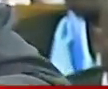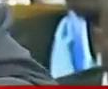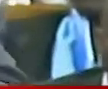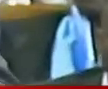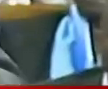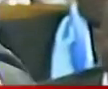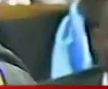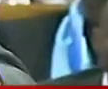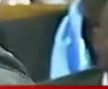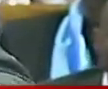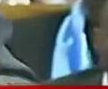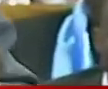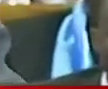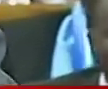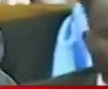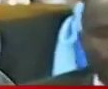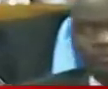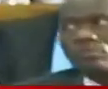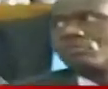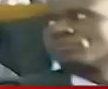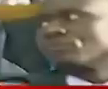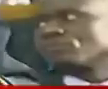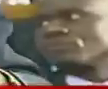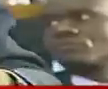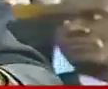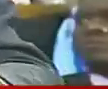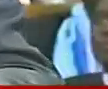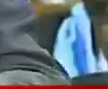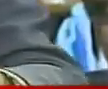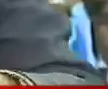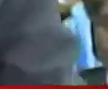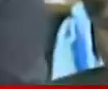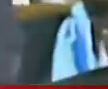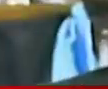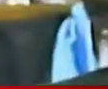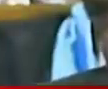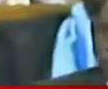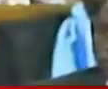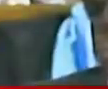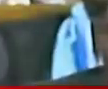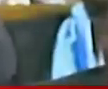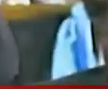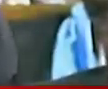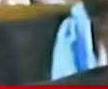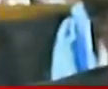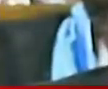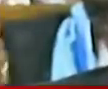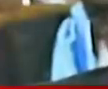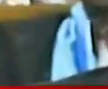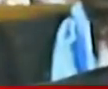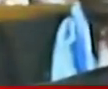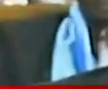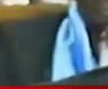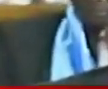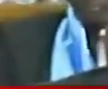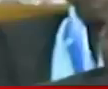And may God bless Kenya. May God bless every corner of our republic. May God give